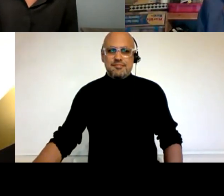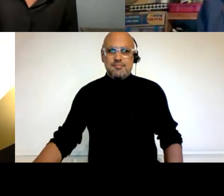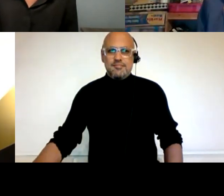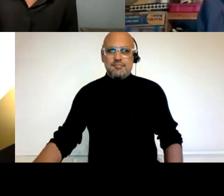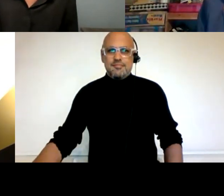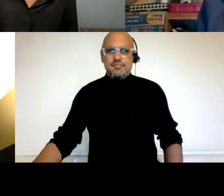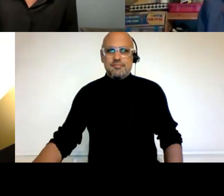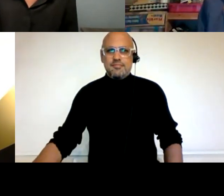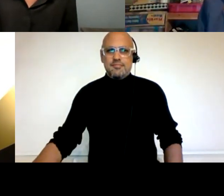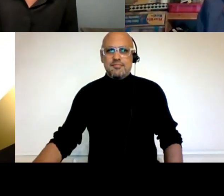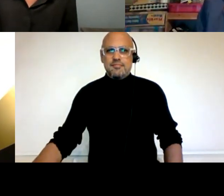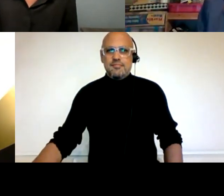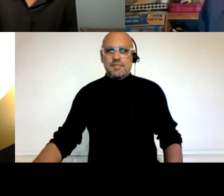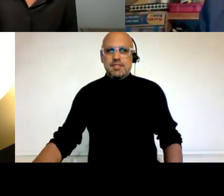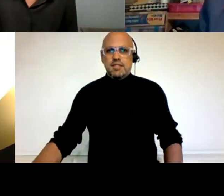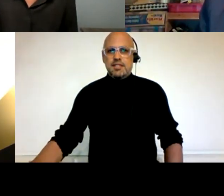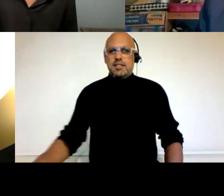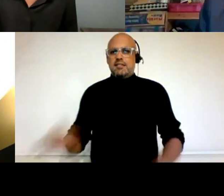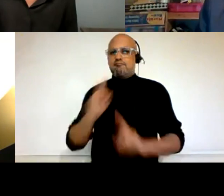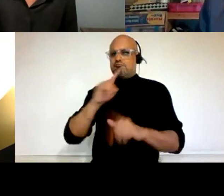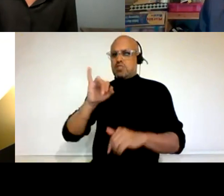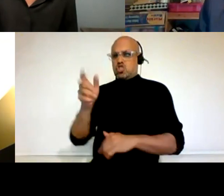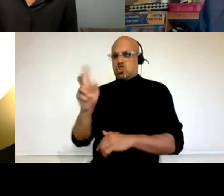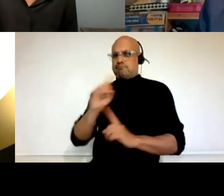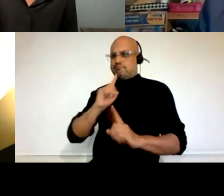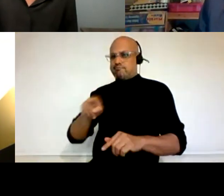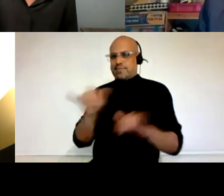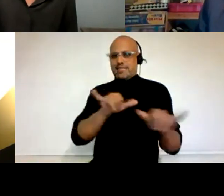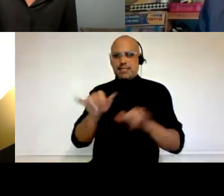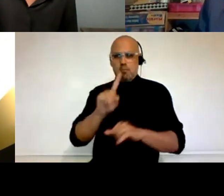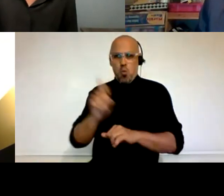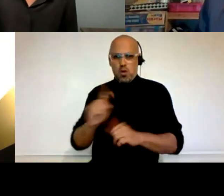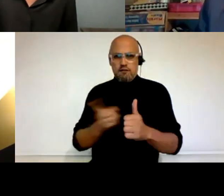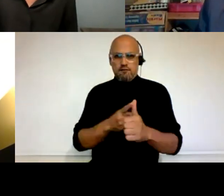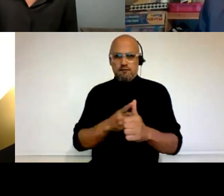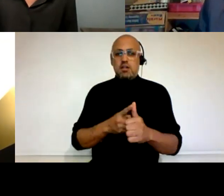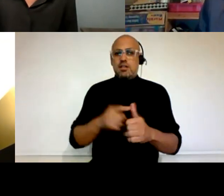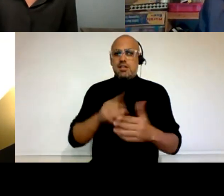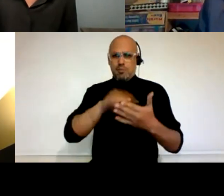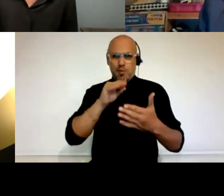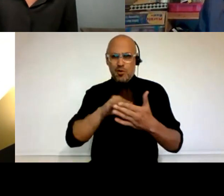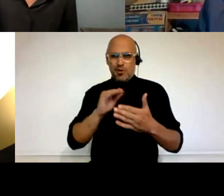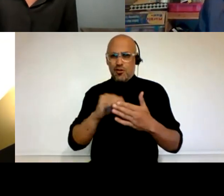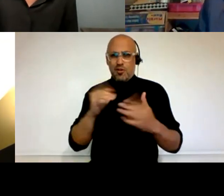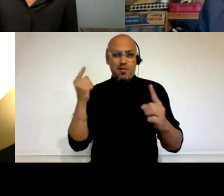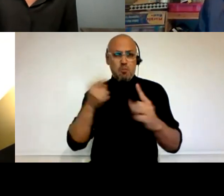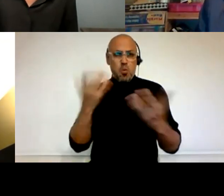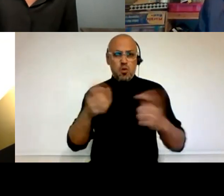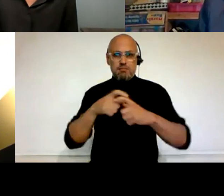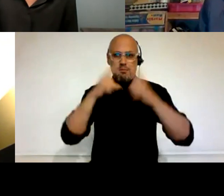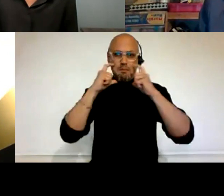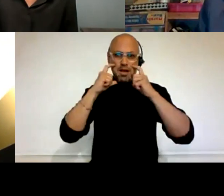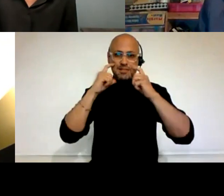Yeah, very similar to the first question. One of the things that we've learned is that the key is to wear a mask and to maintain the